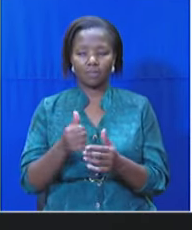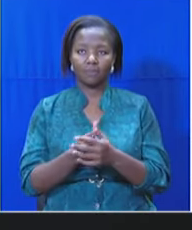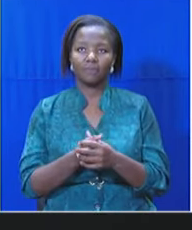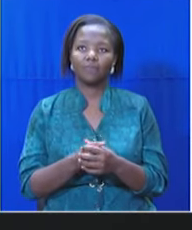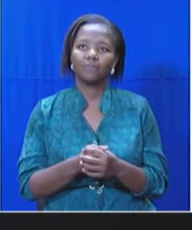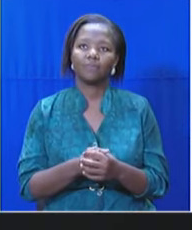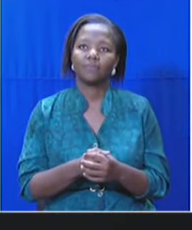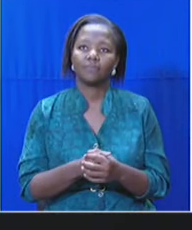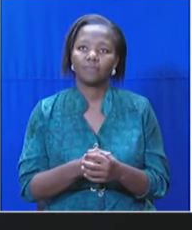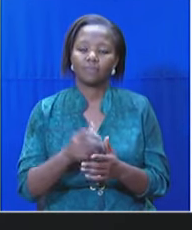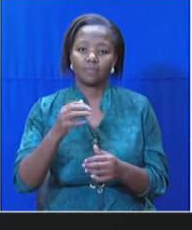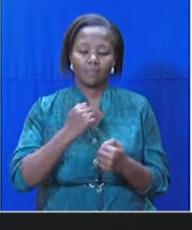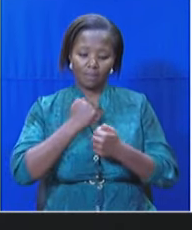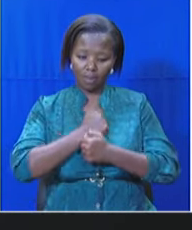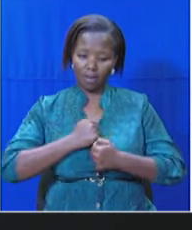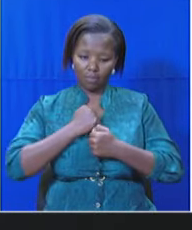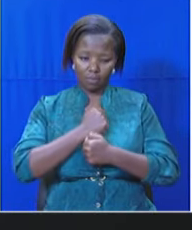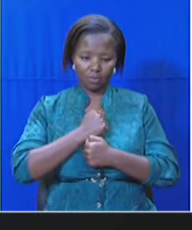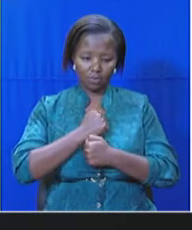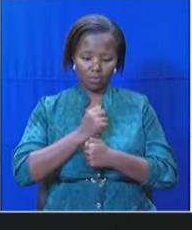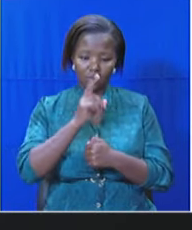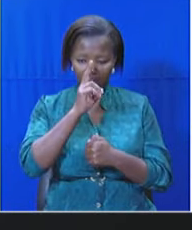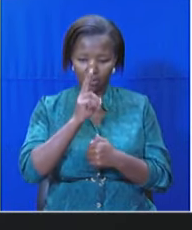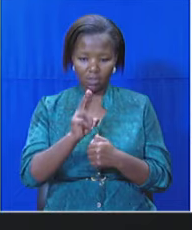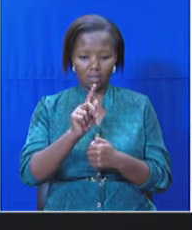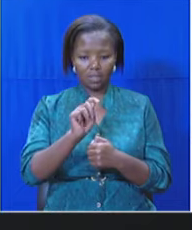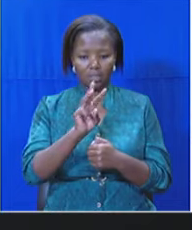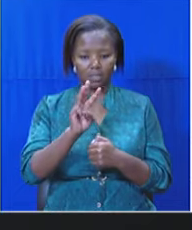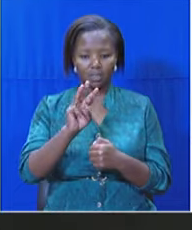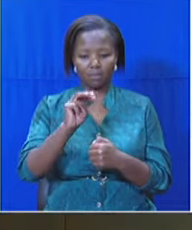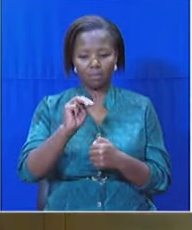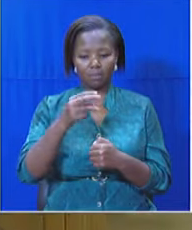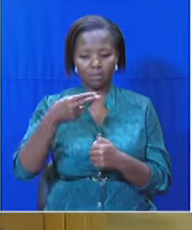Oh, apologies, Honorable T.W. Mhlongo.